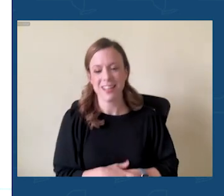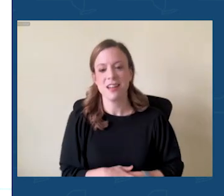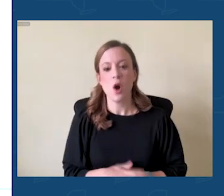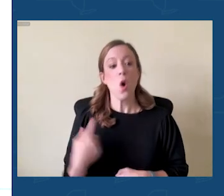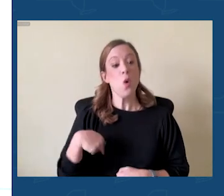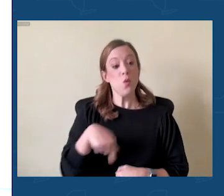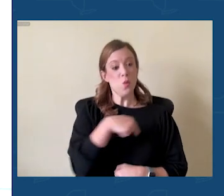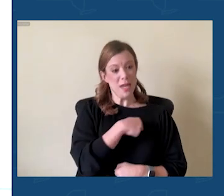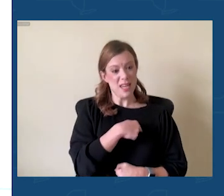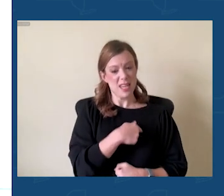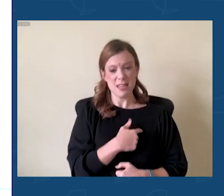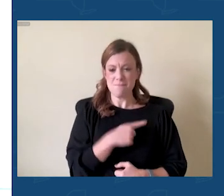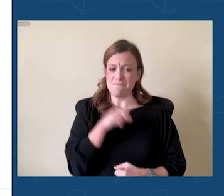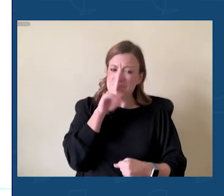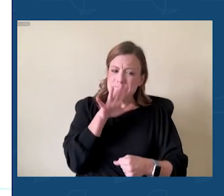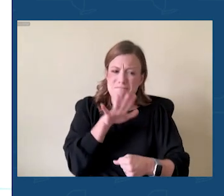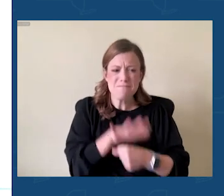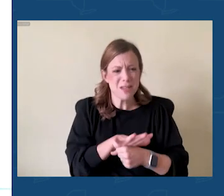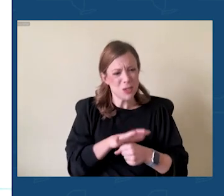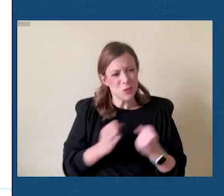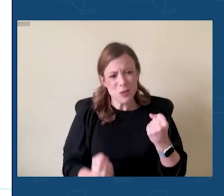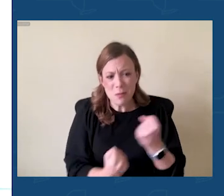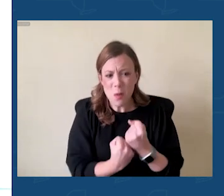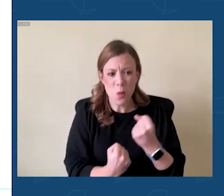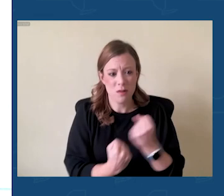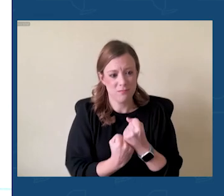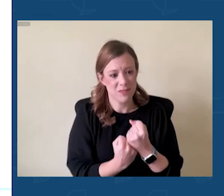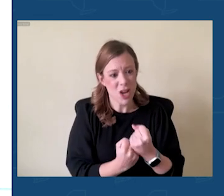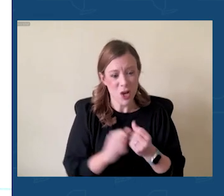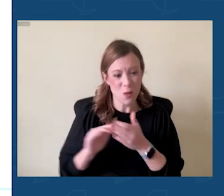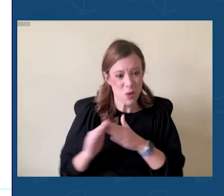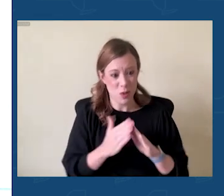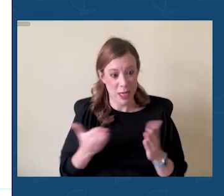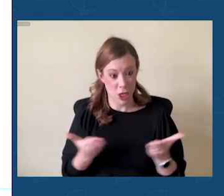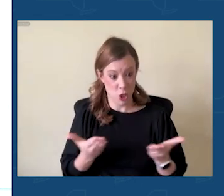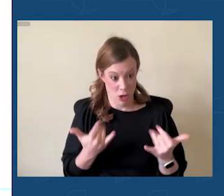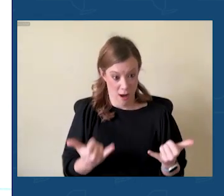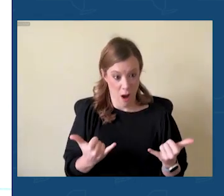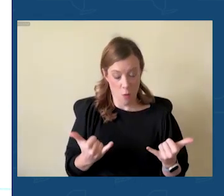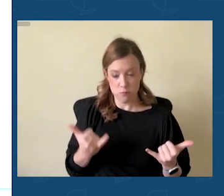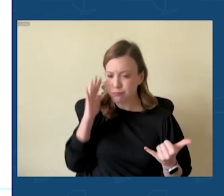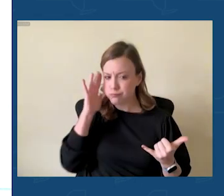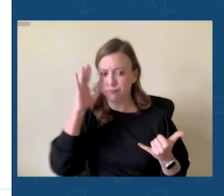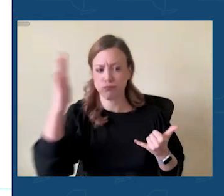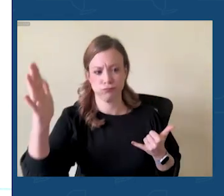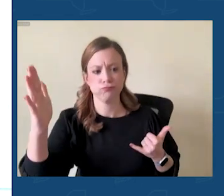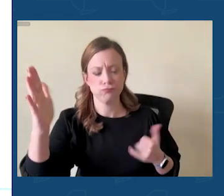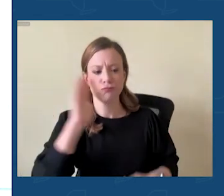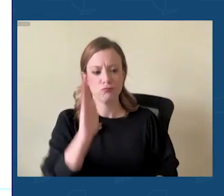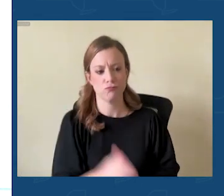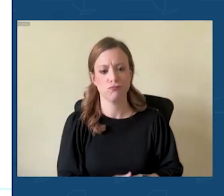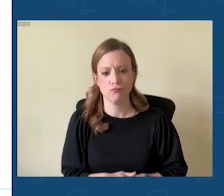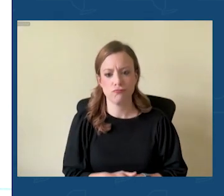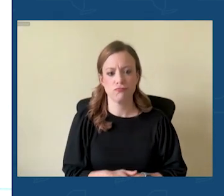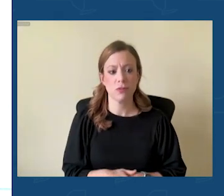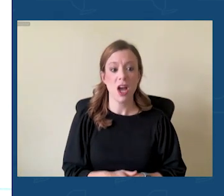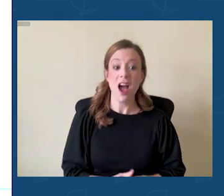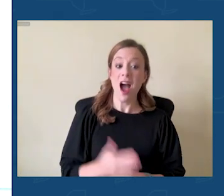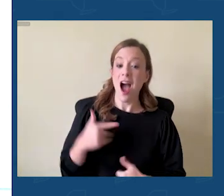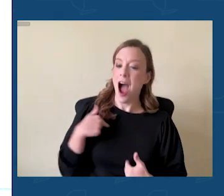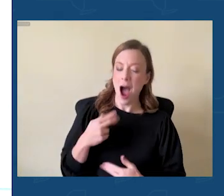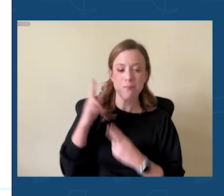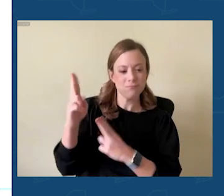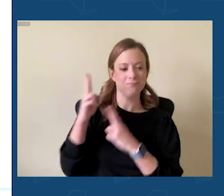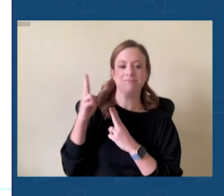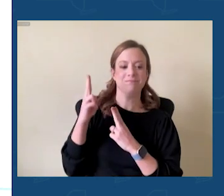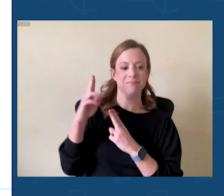our communities now and in the future. So, with no further ado, it's my honor to introduce the 57th Governor